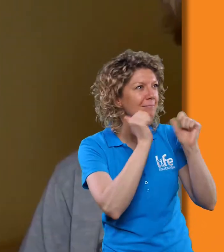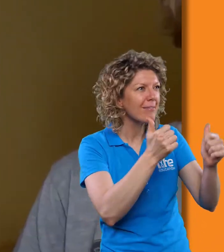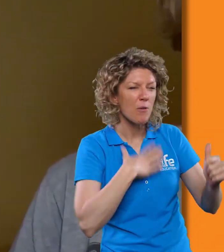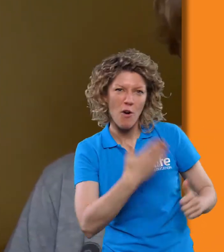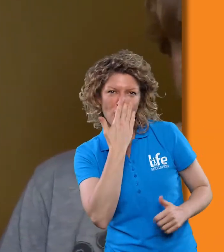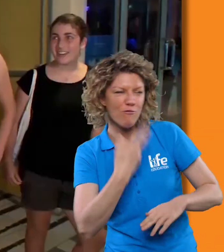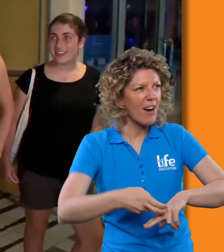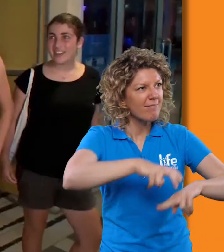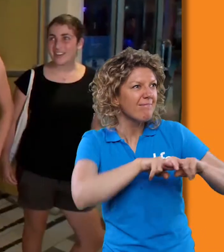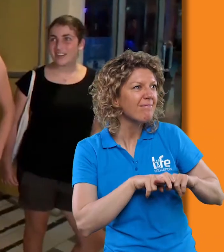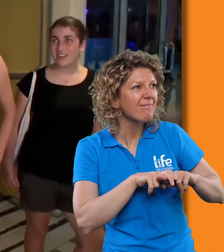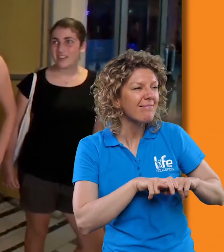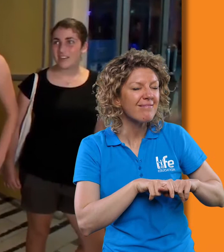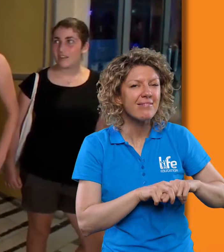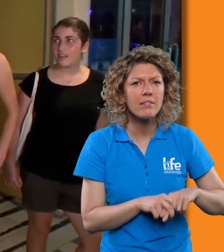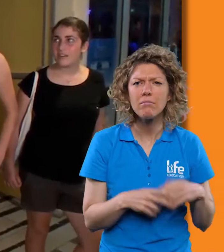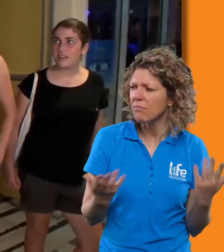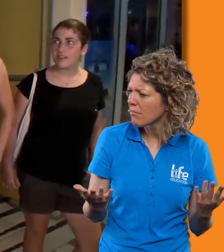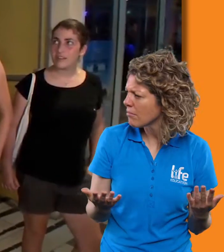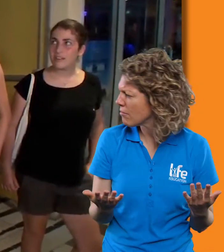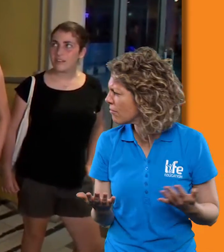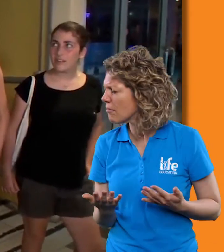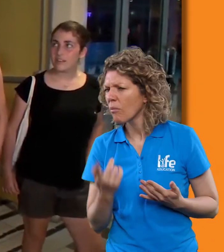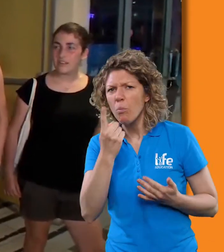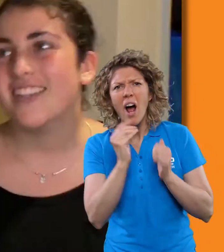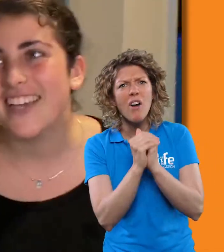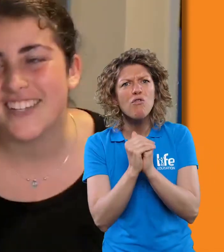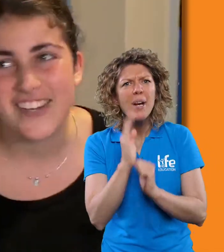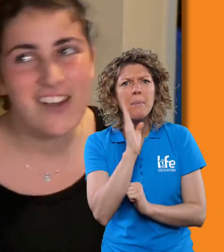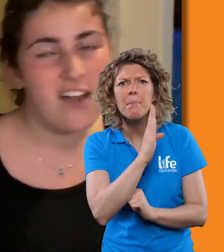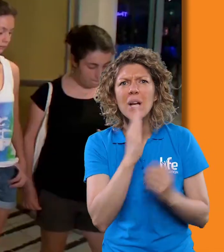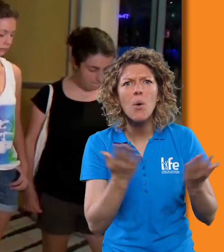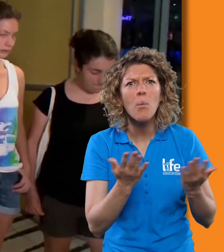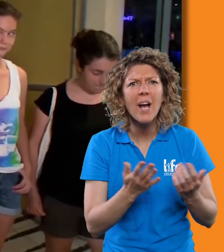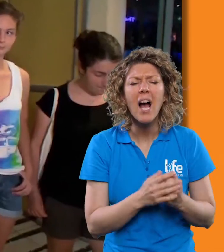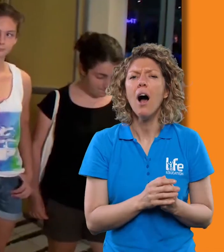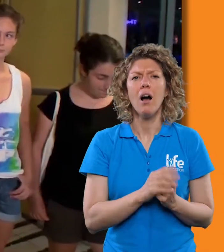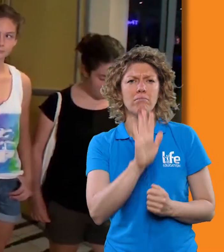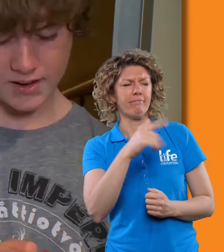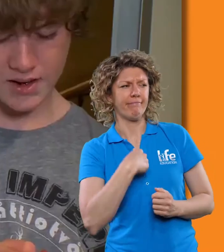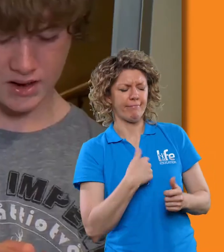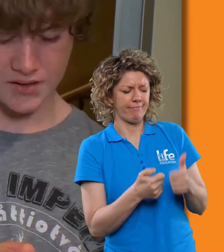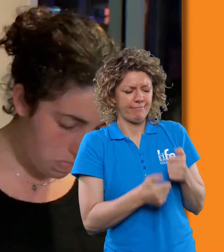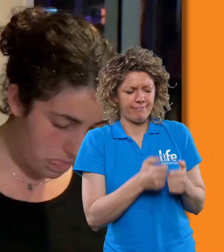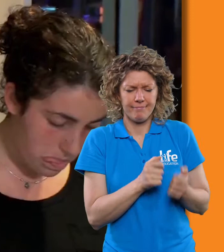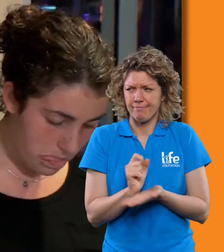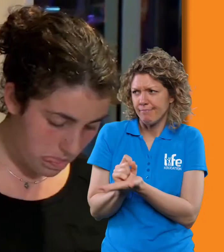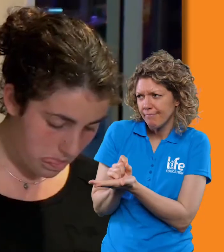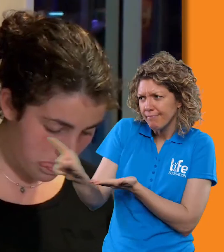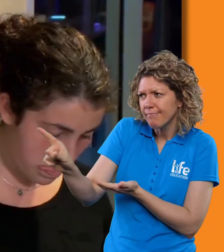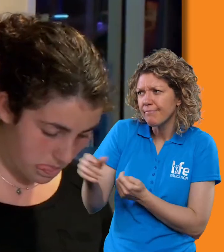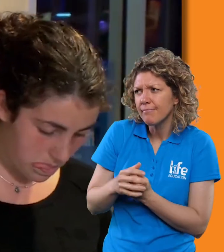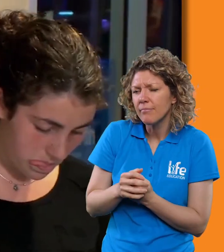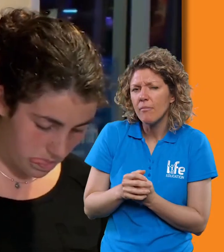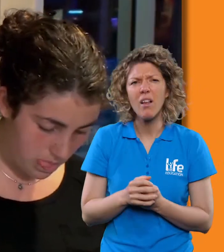front row. Hang on. Where's Gabby? Oh yeah. Where is she? I'll text her. She's probably still at the skate park. Yeah, it's like she lives there. Well, she